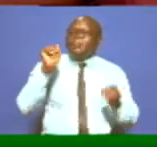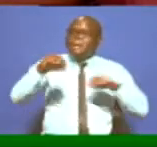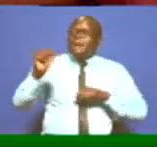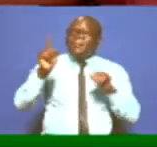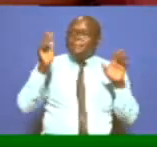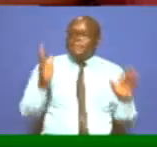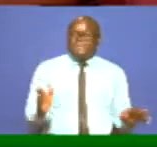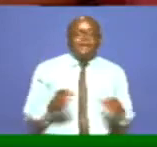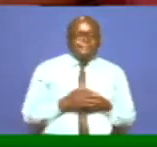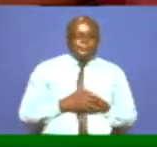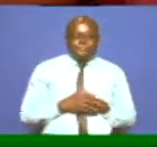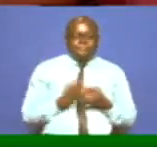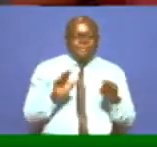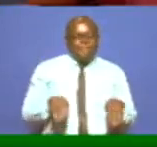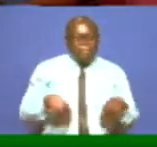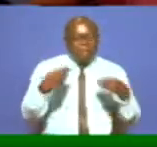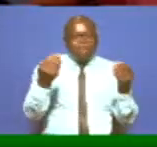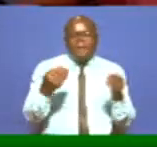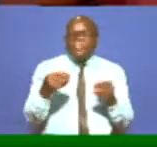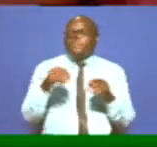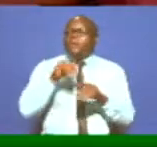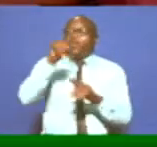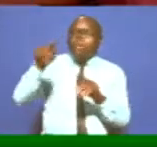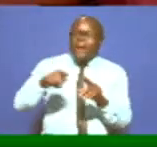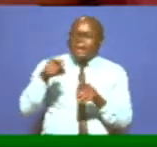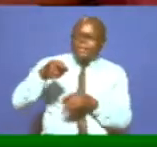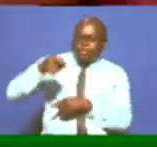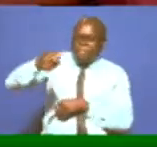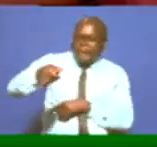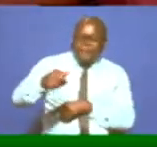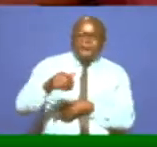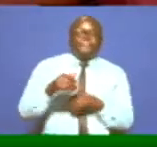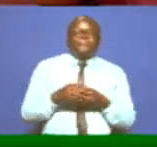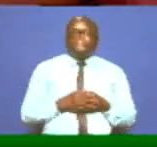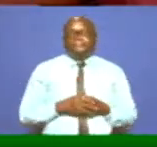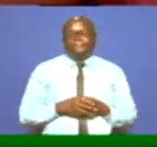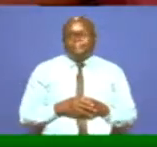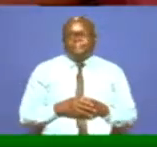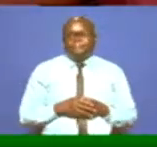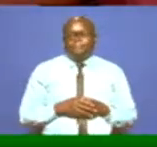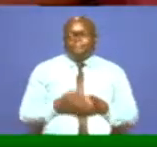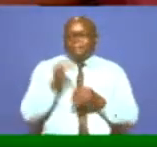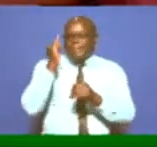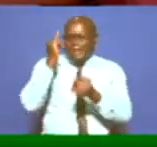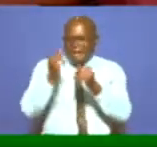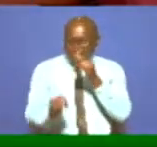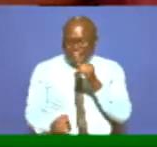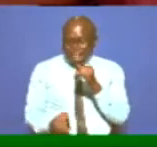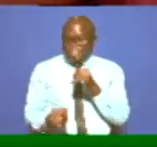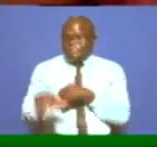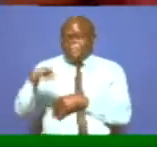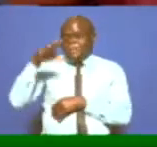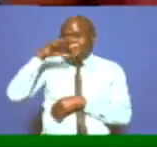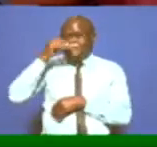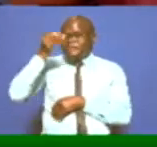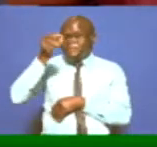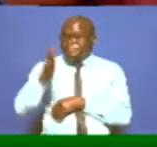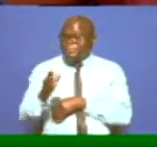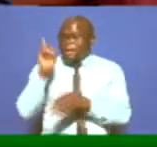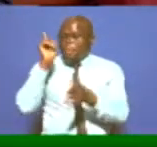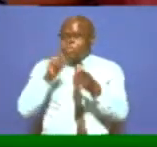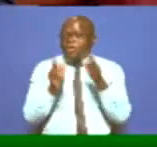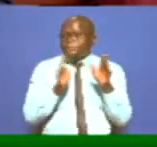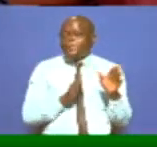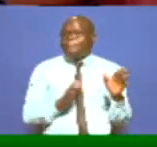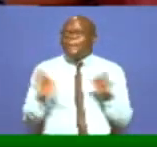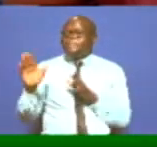Secretary provide the timelines for the payment? And lastly, Mr. Speaker, what measures has